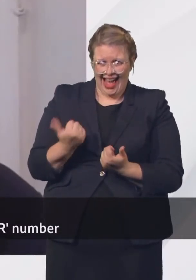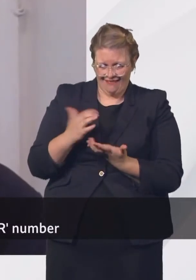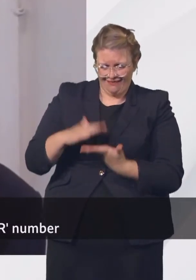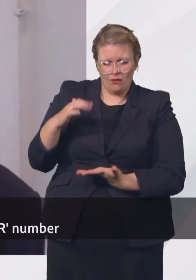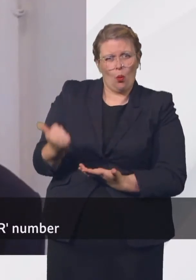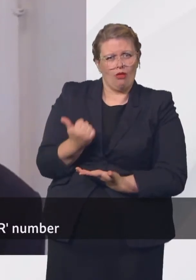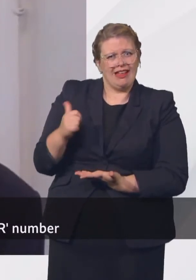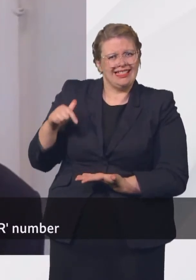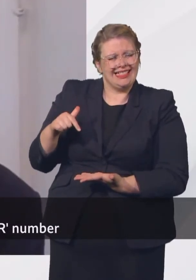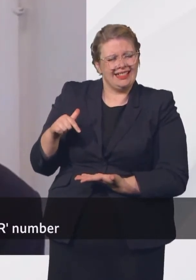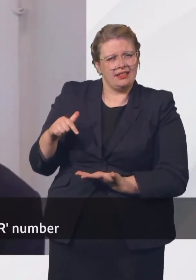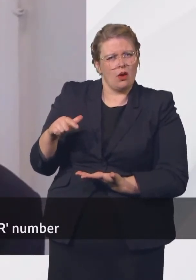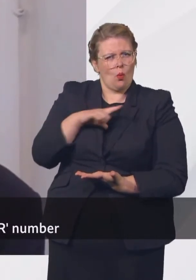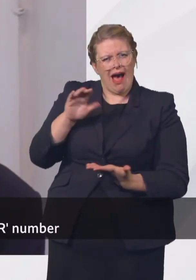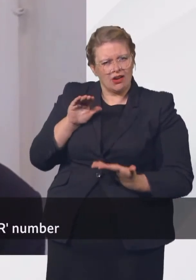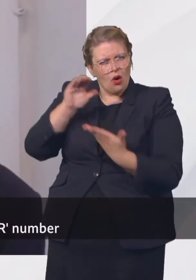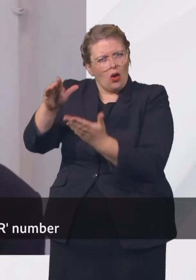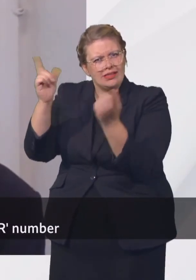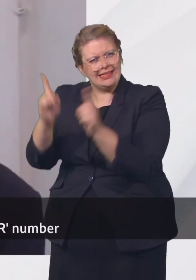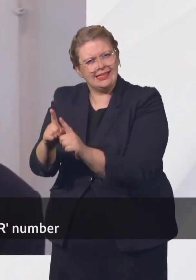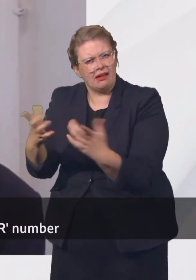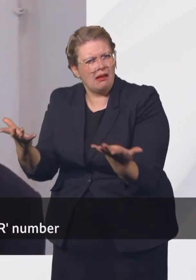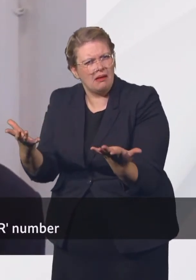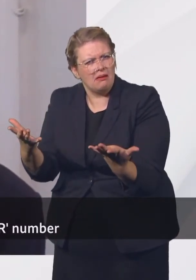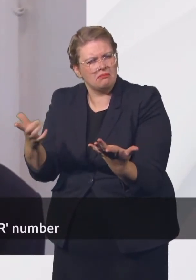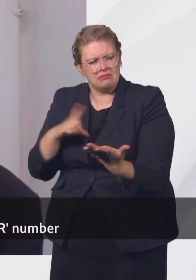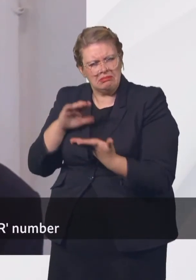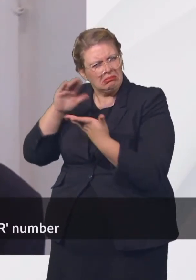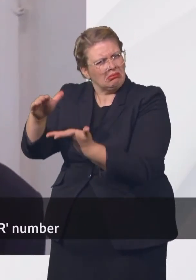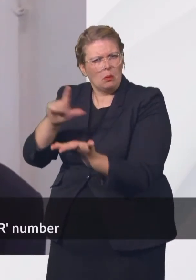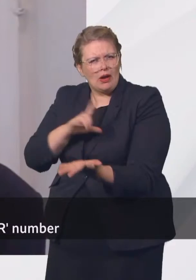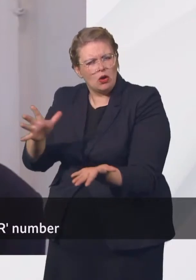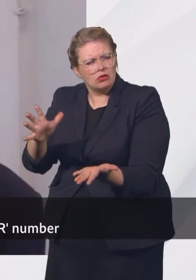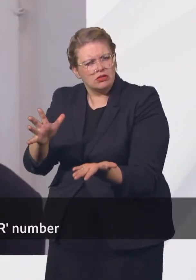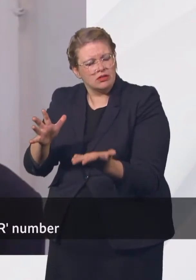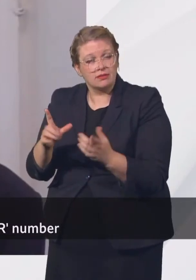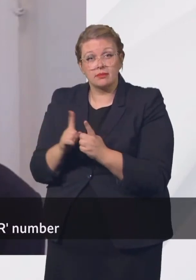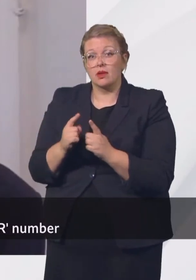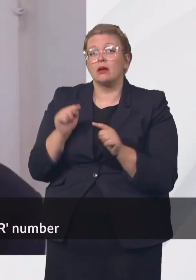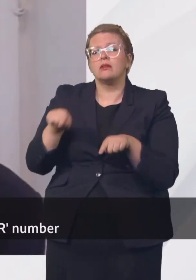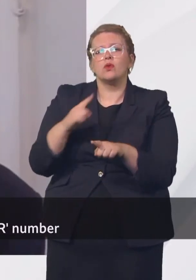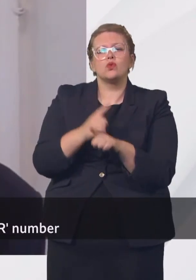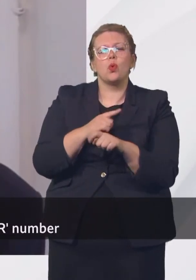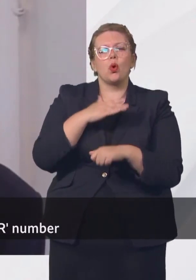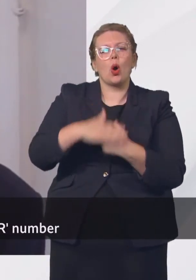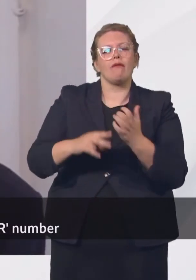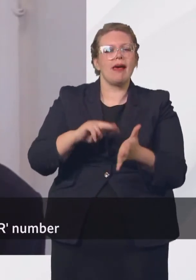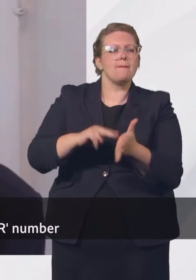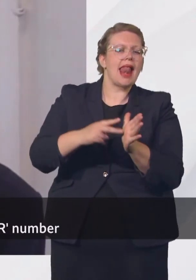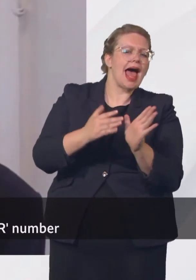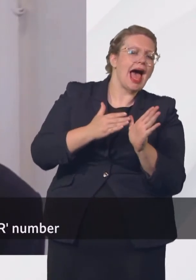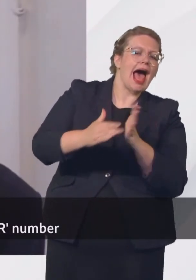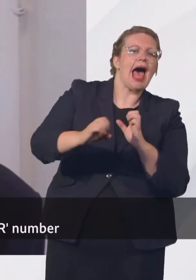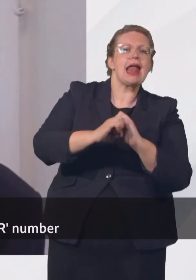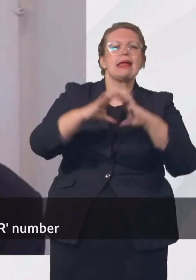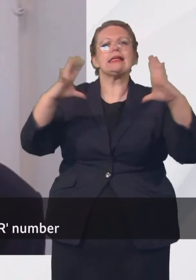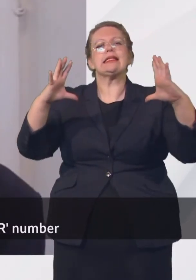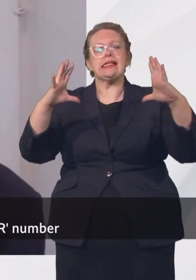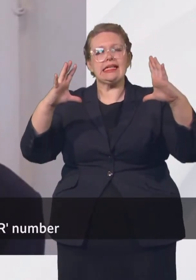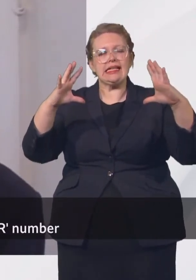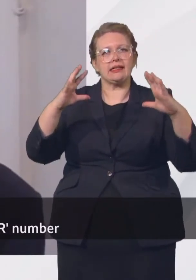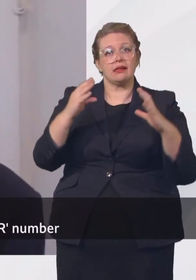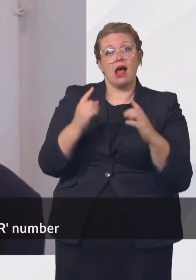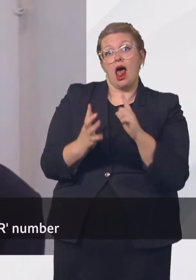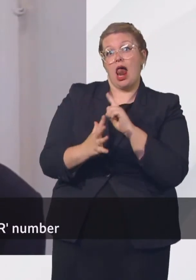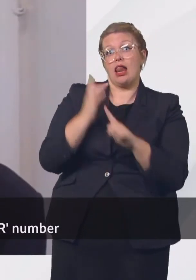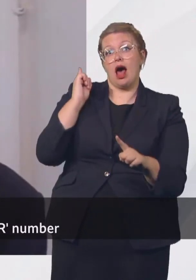you talked about the modelling. Last week, SAGE published estimates suggesting that even after vaccinating all adults, it's unlikely to be possible to go back to